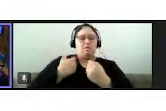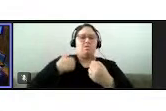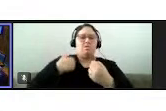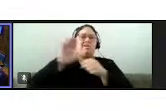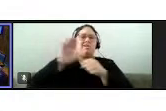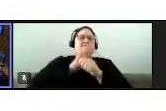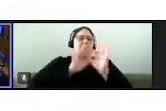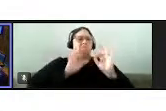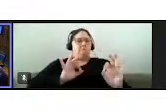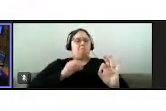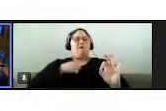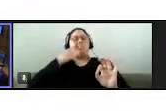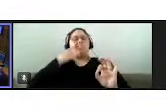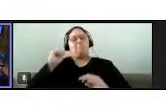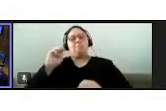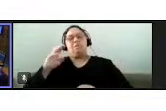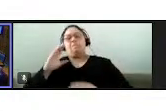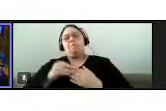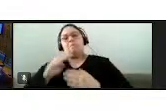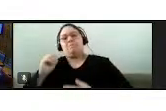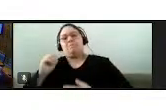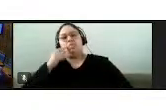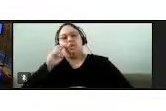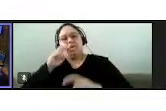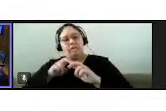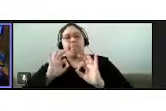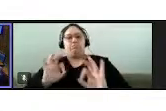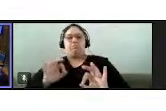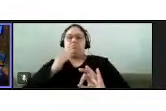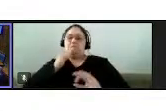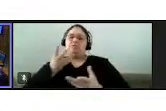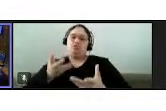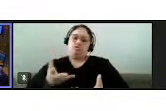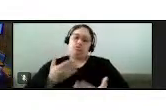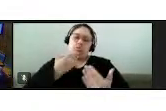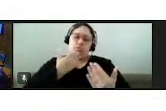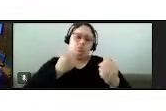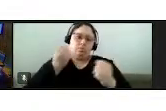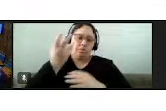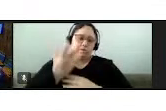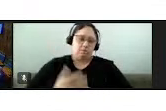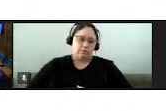that's where Member Maseko was going. Thank you, Chair. Thank you, Speaker.